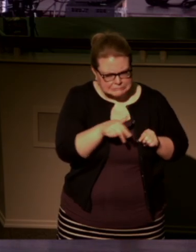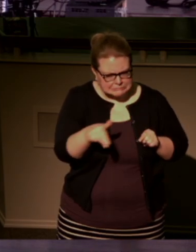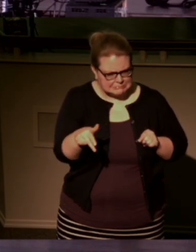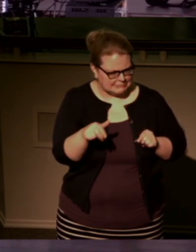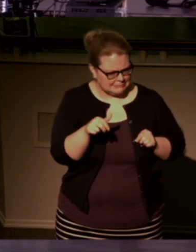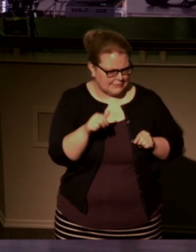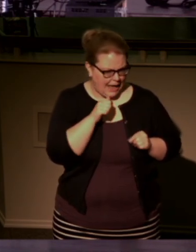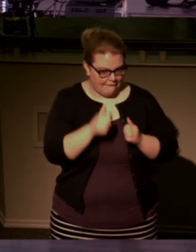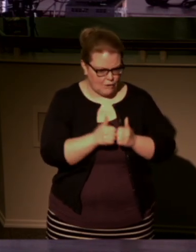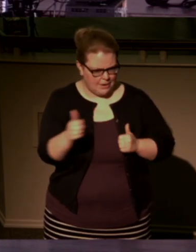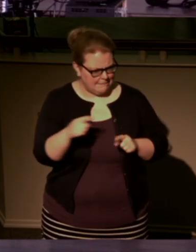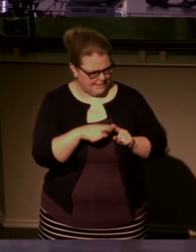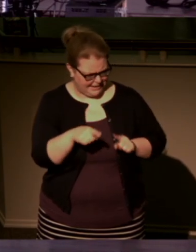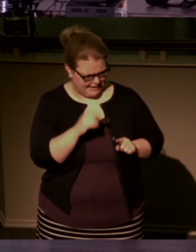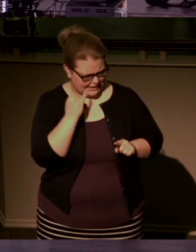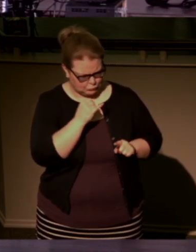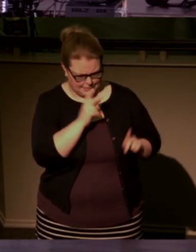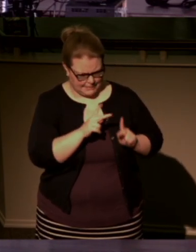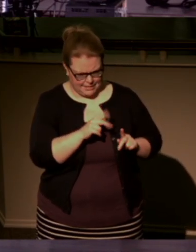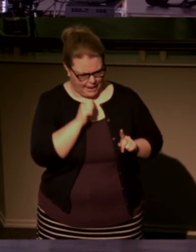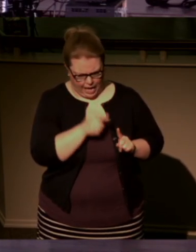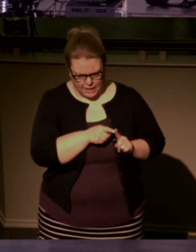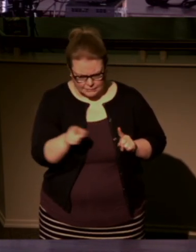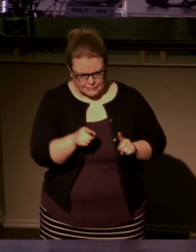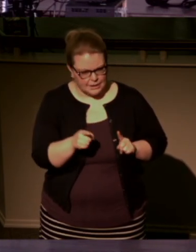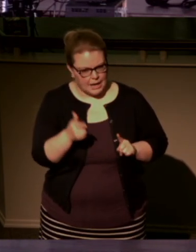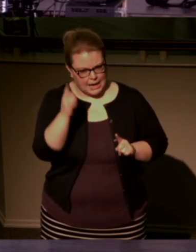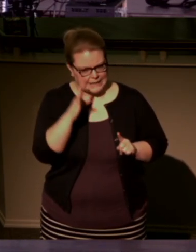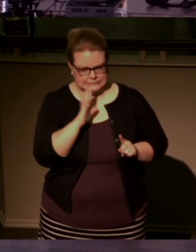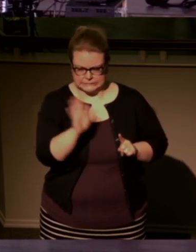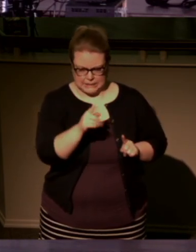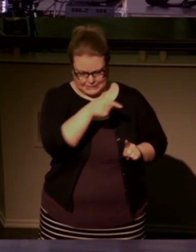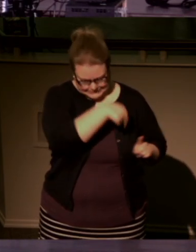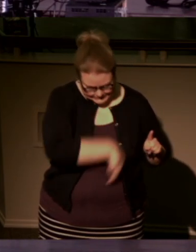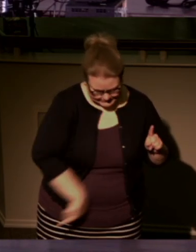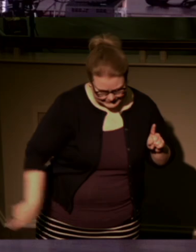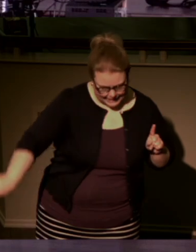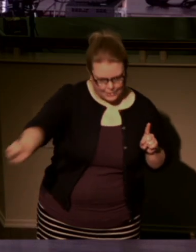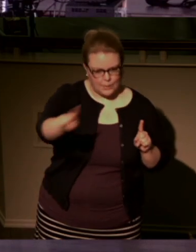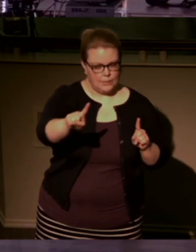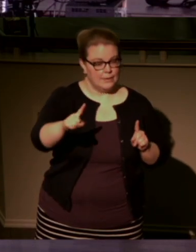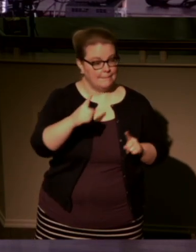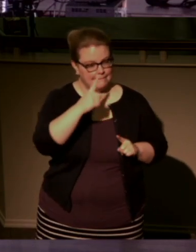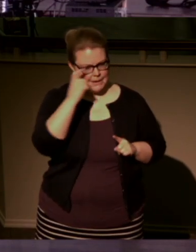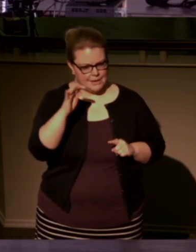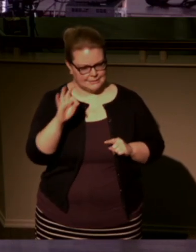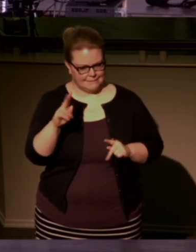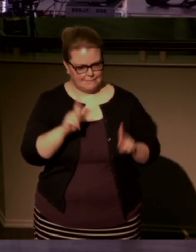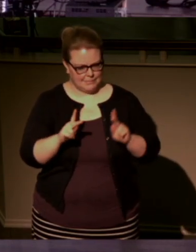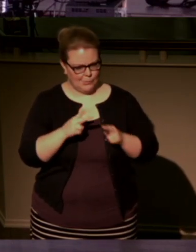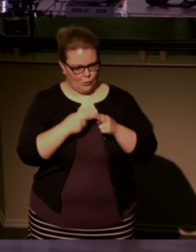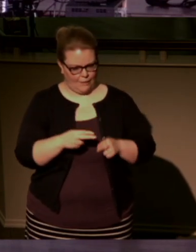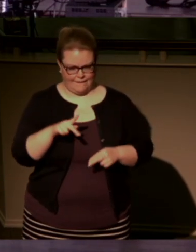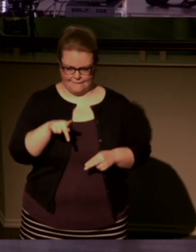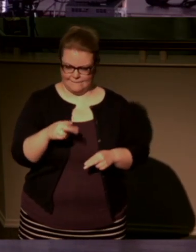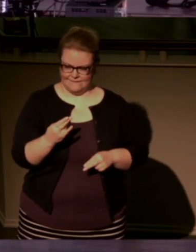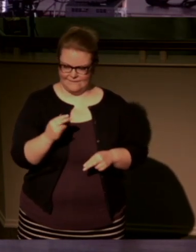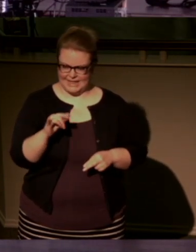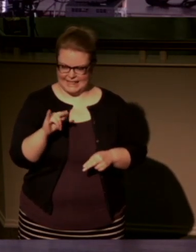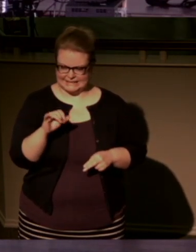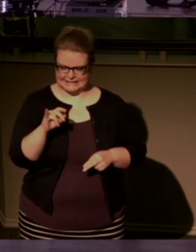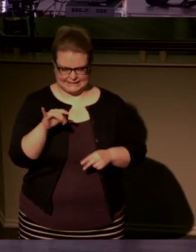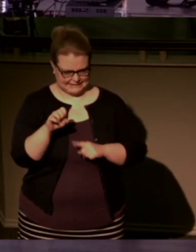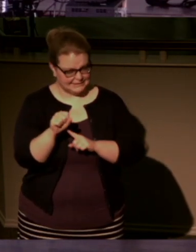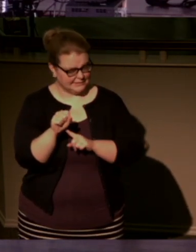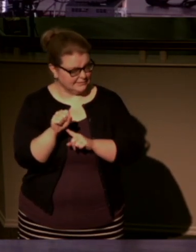But they don't go that way. They direct themselves, God directs them south because of these people called the Philistines. Now, God has